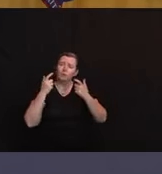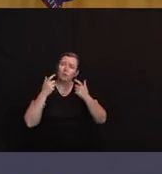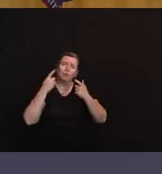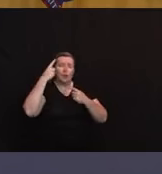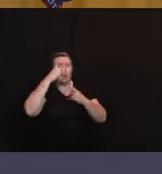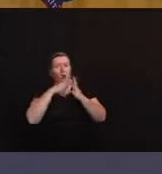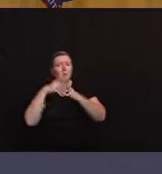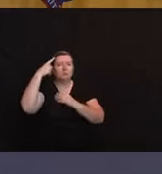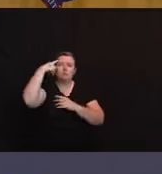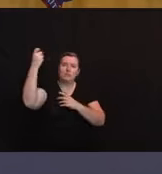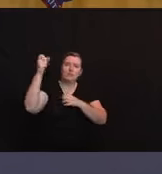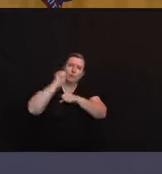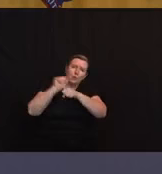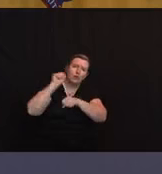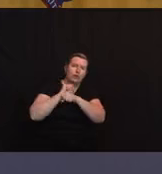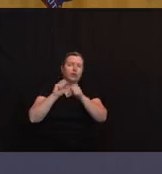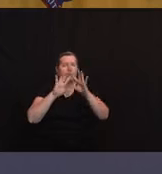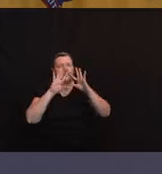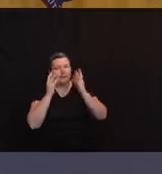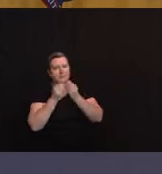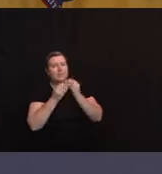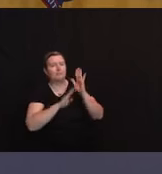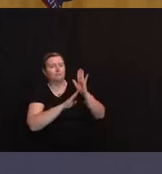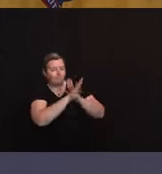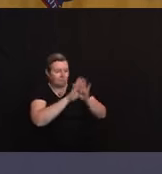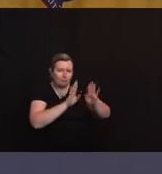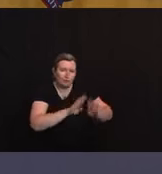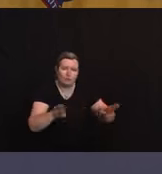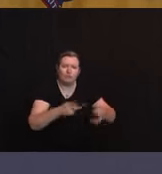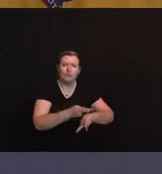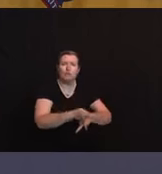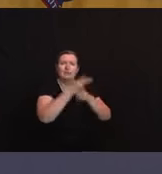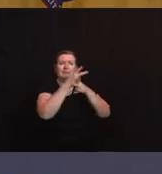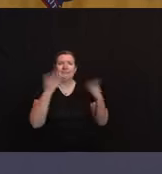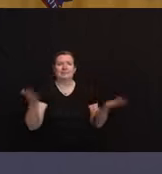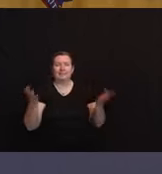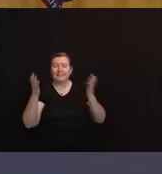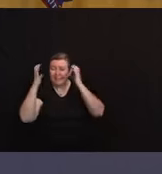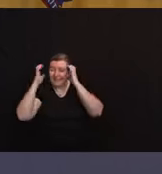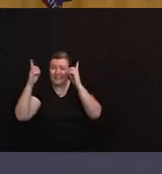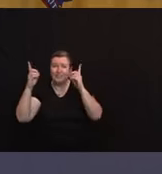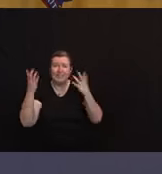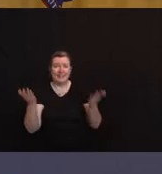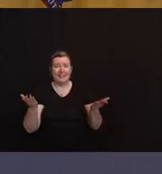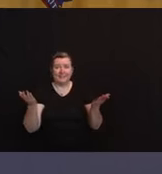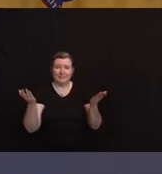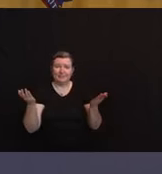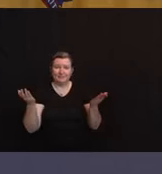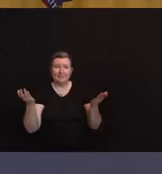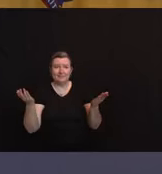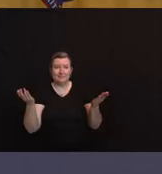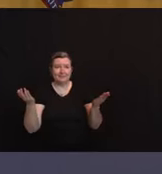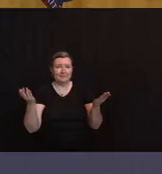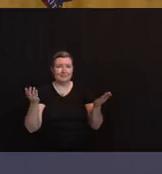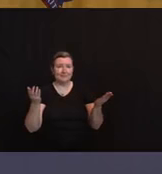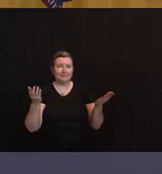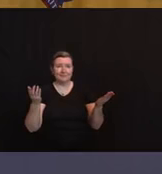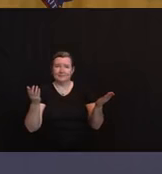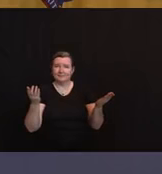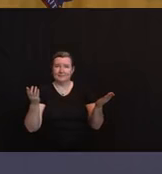to educate their kids to get some, as best they can, some foothold